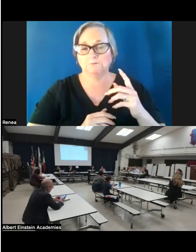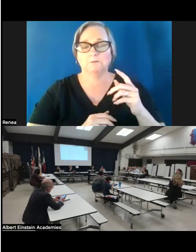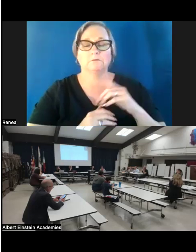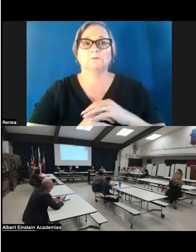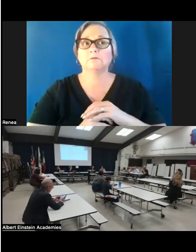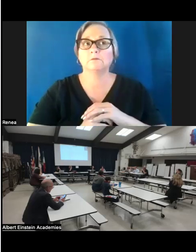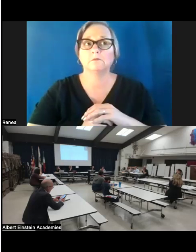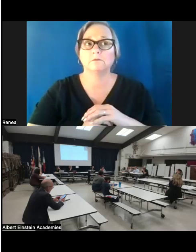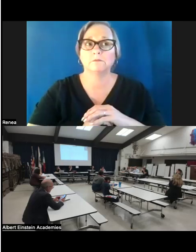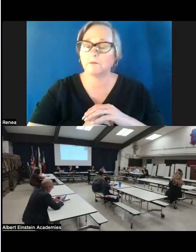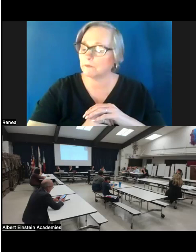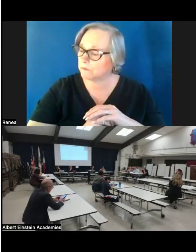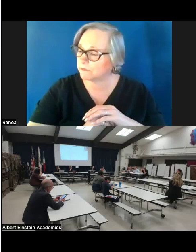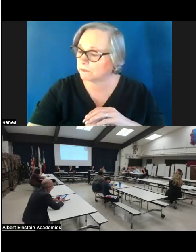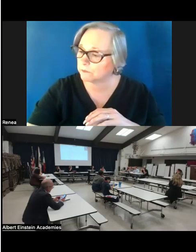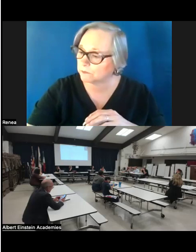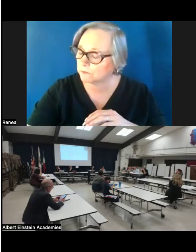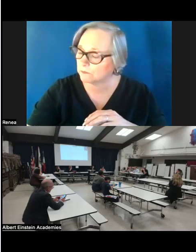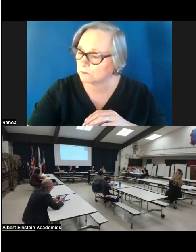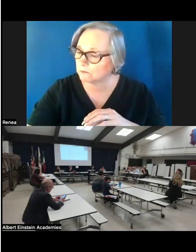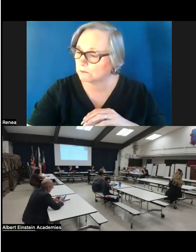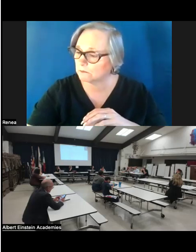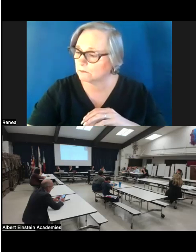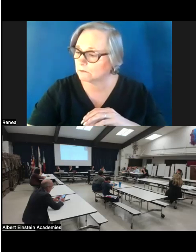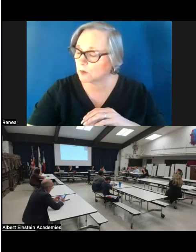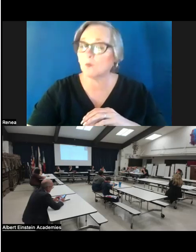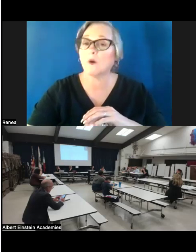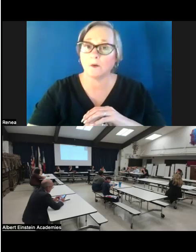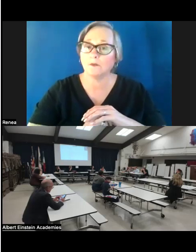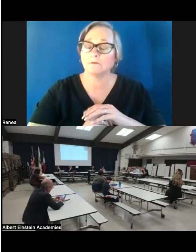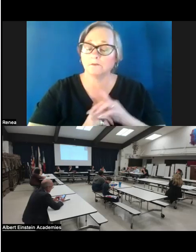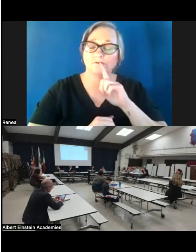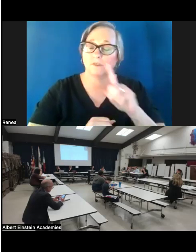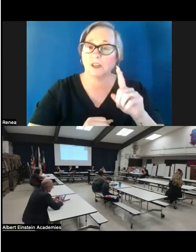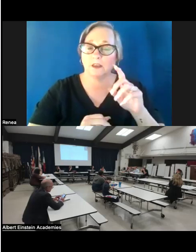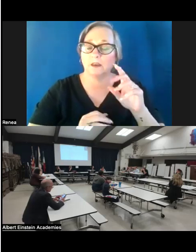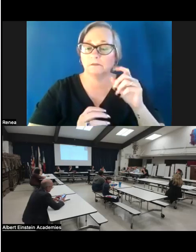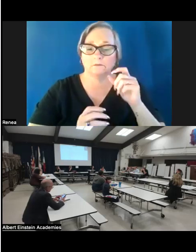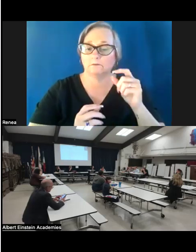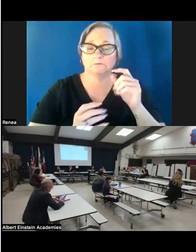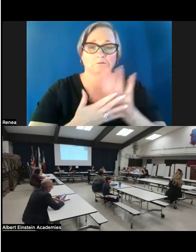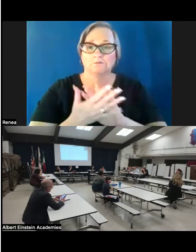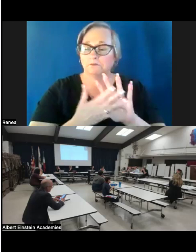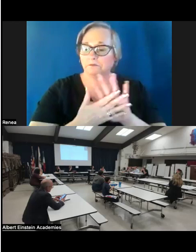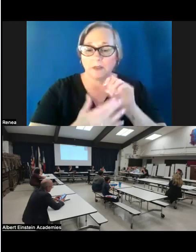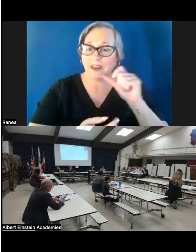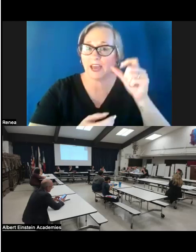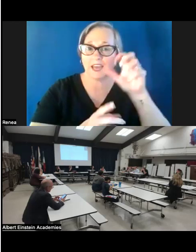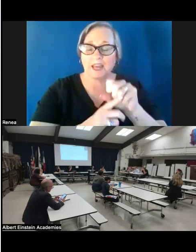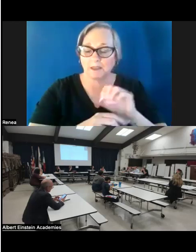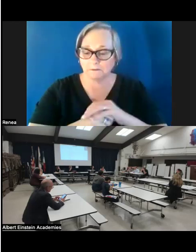presence to parallel, sorry, a little bit, to parallel the